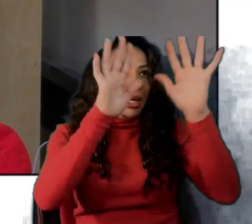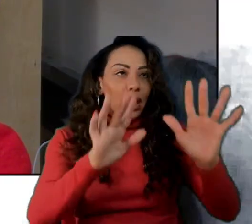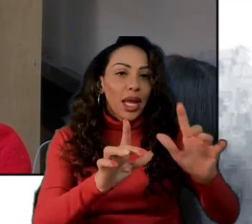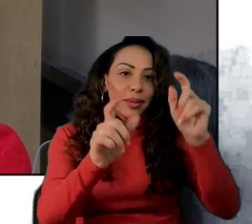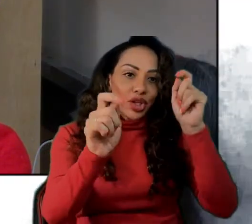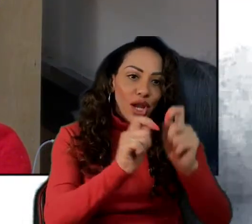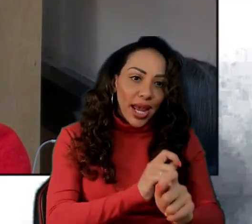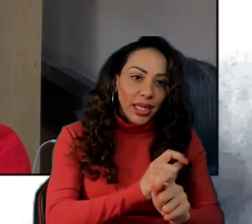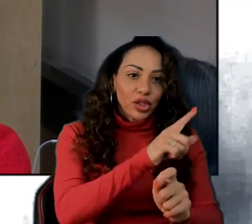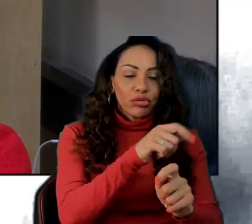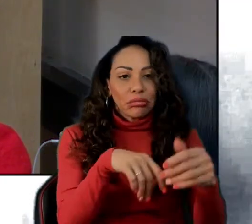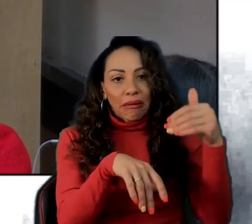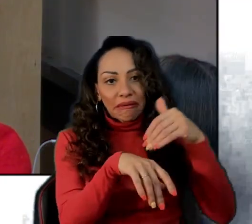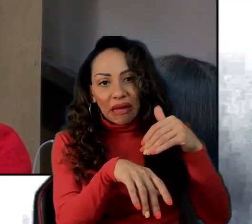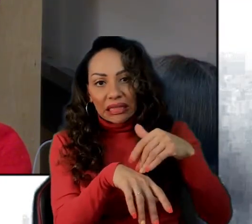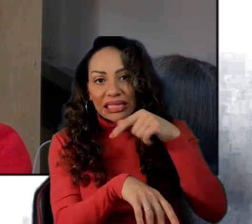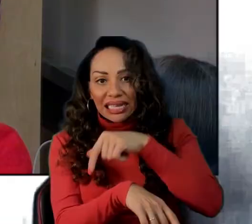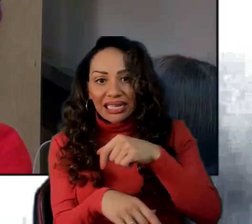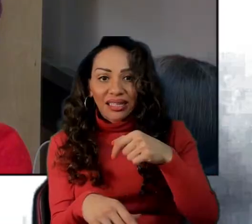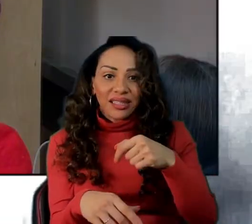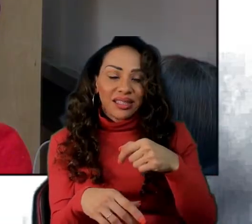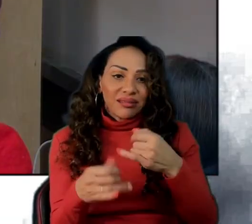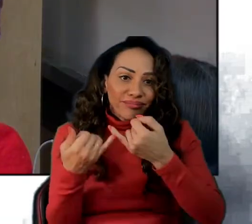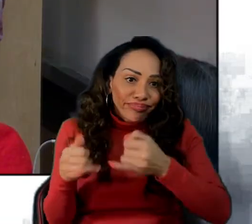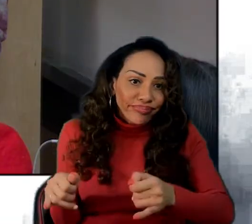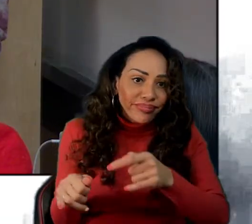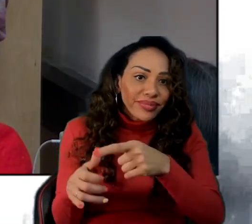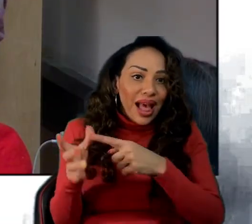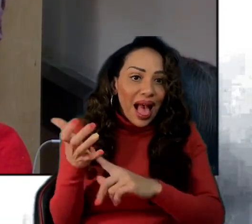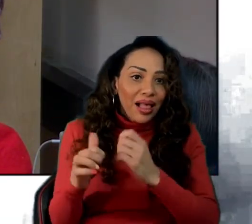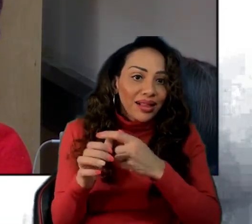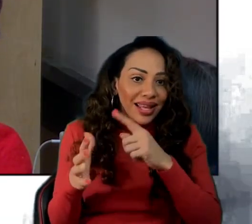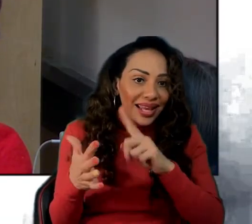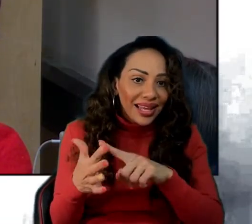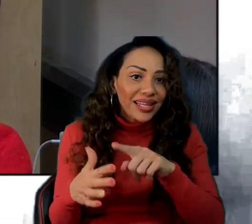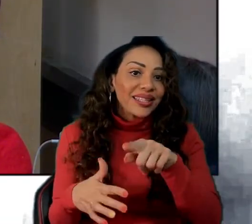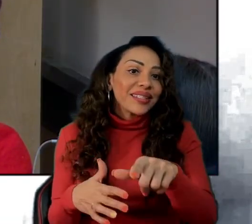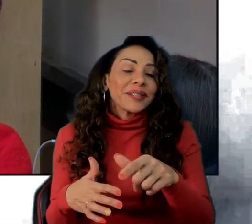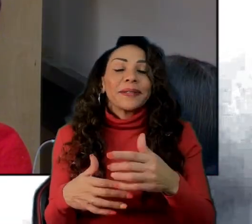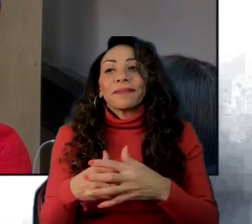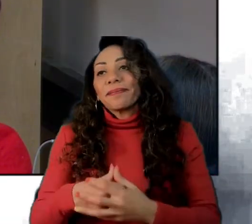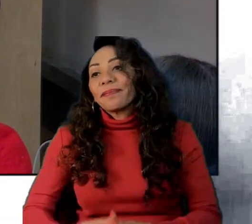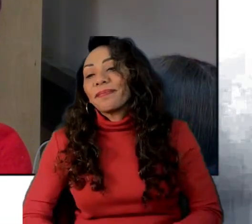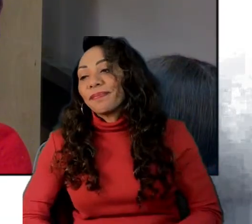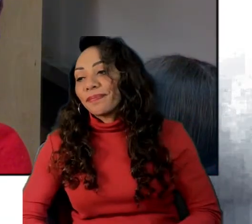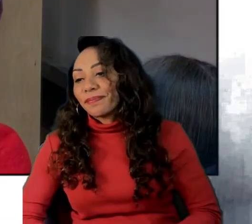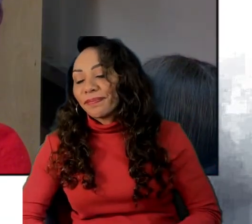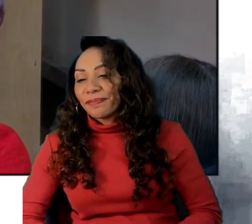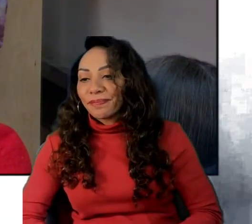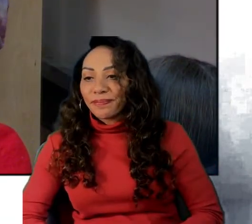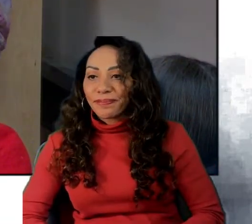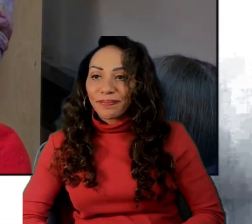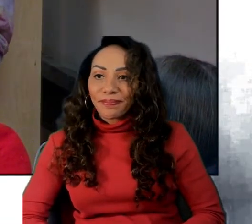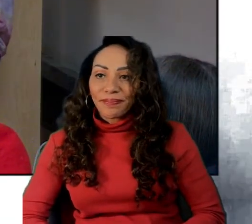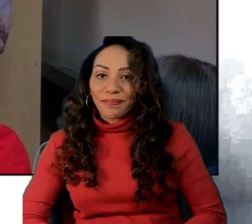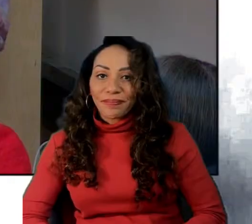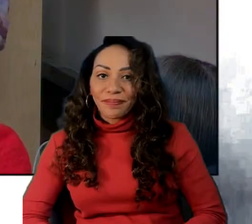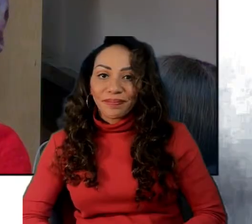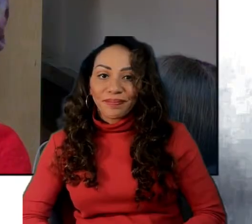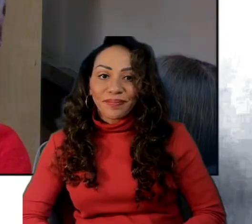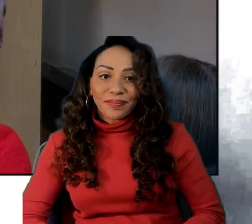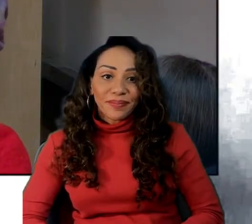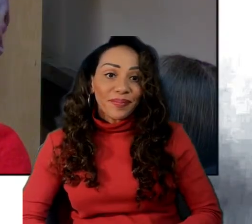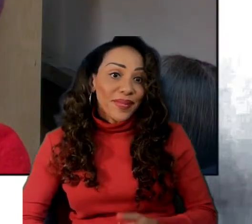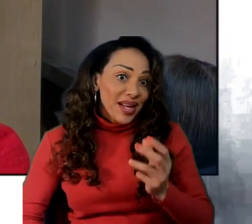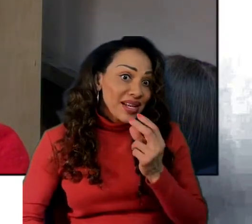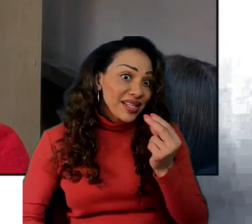content and supporting material. But I think one of the things that people, a lot of people, if they haven't really seen the algae,